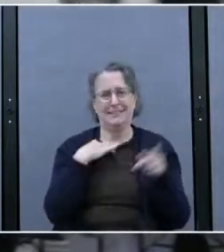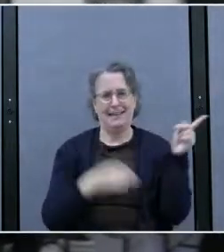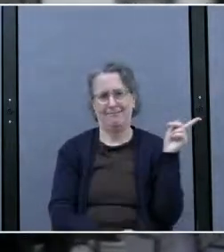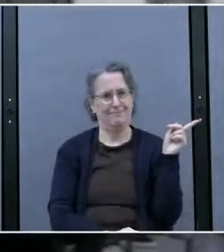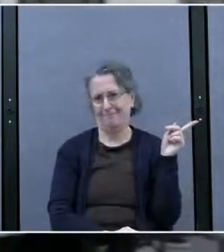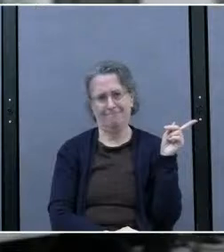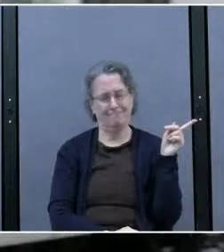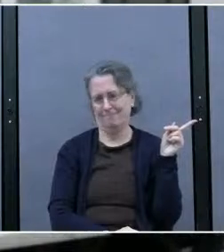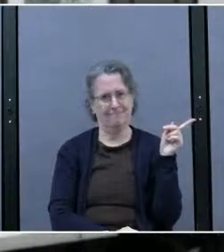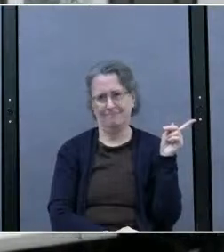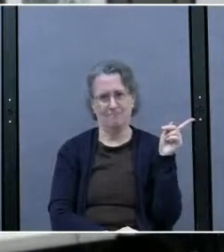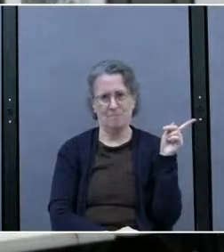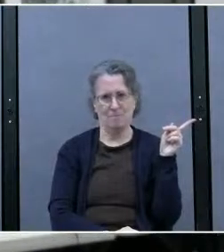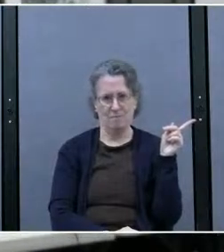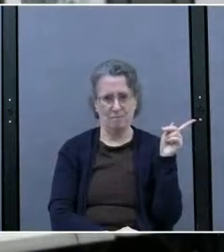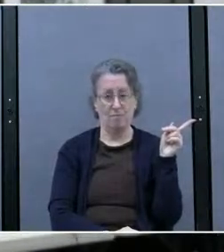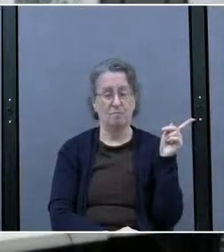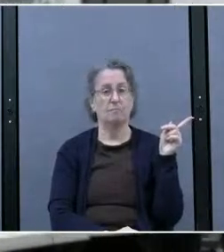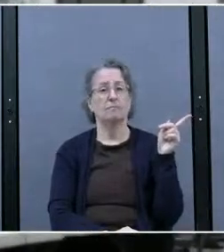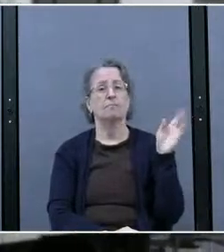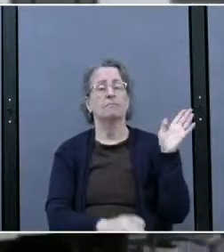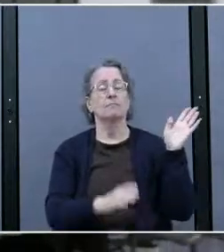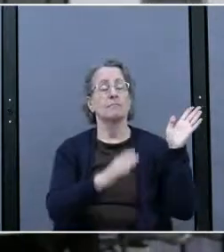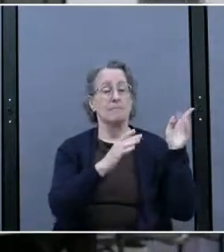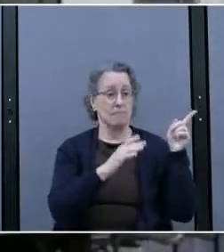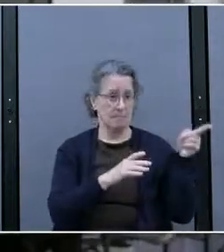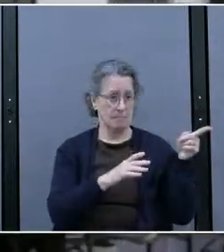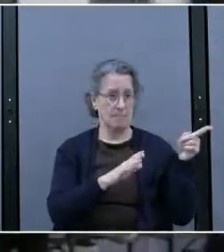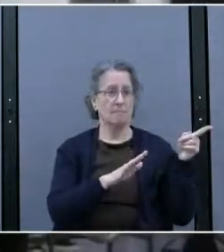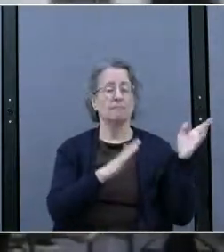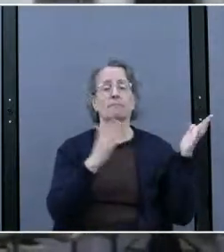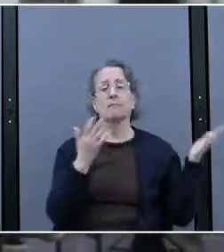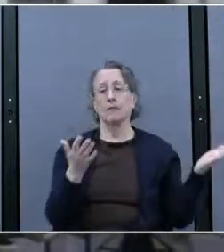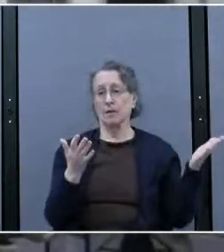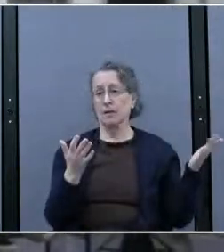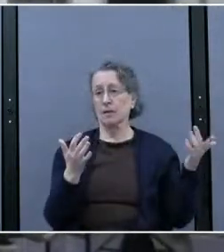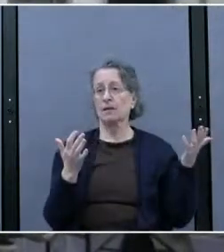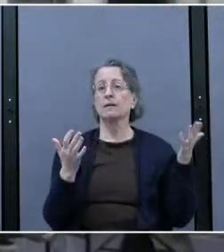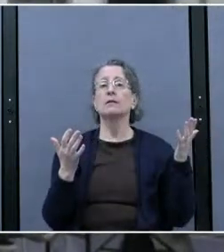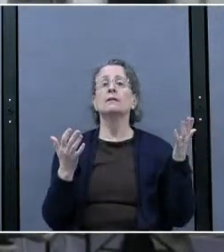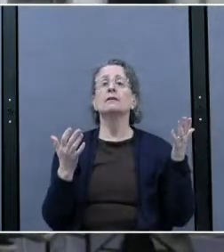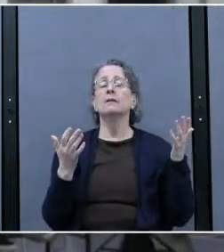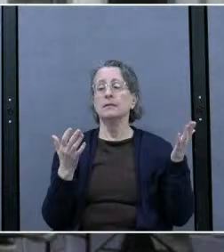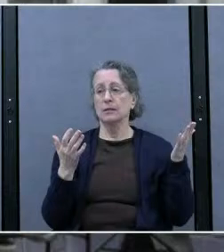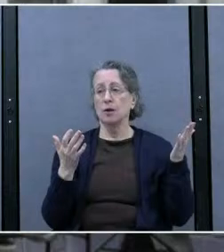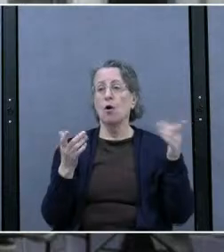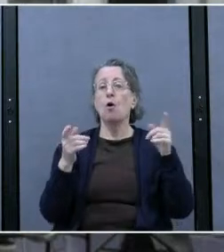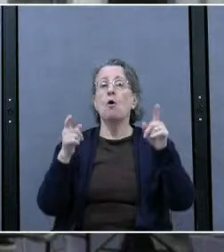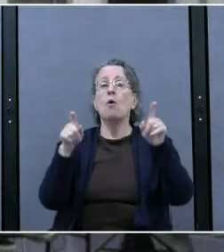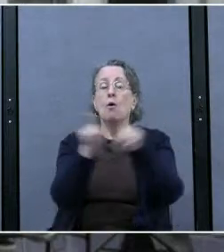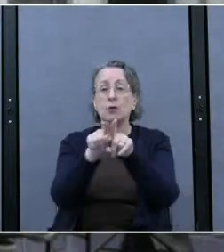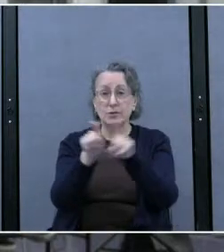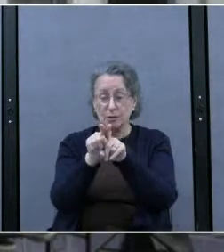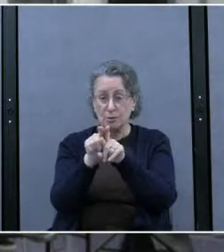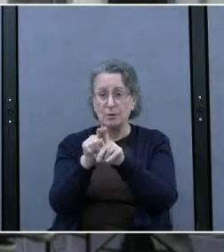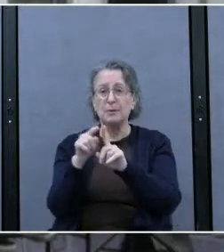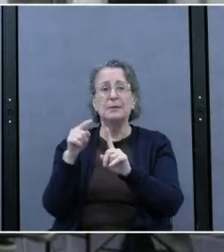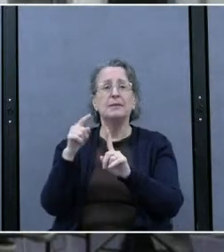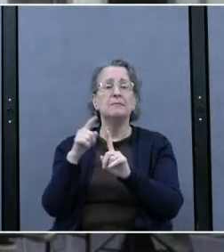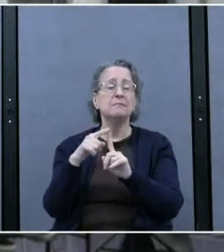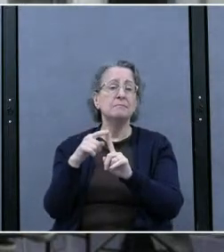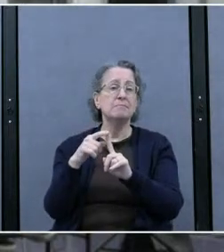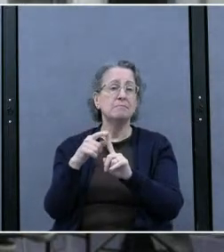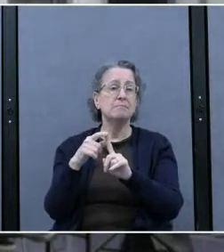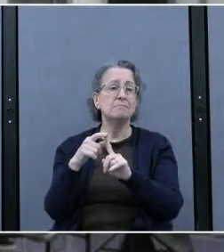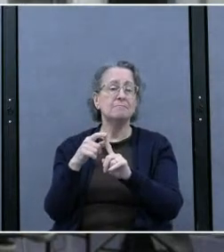And corresponding to that, you would notice that for that same period of time, there was often a good deal